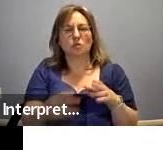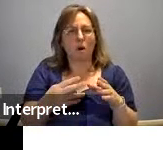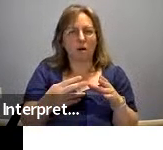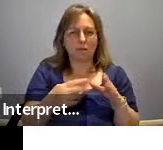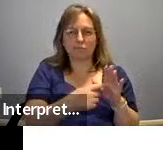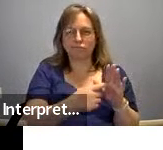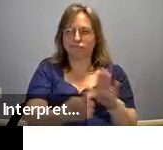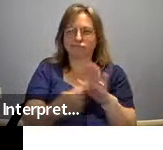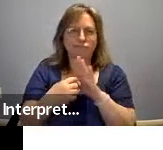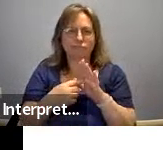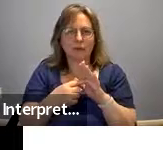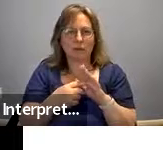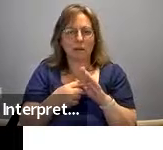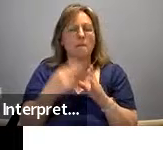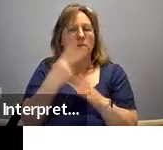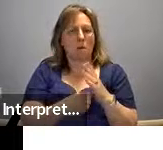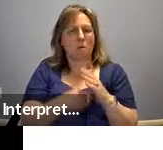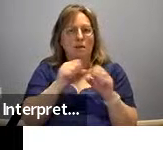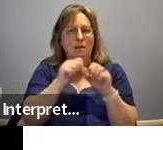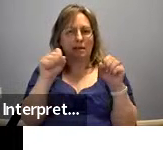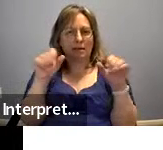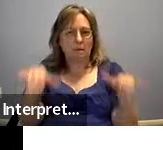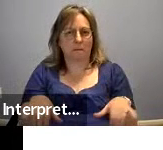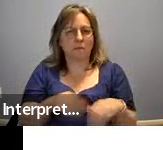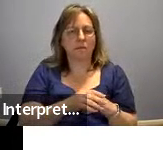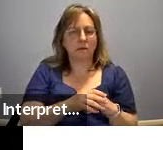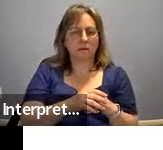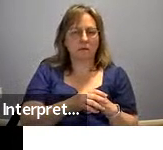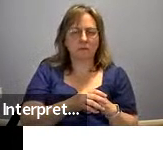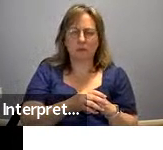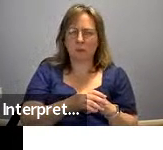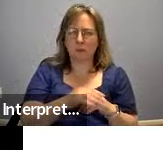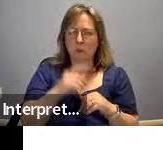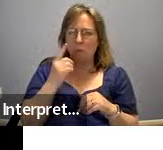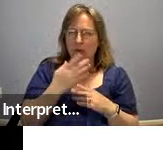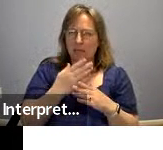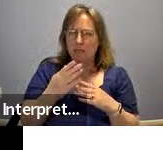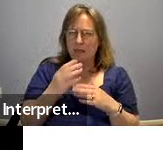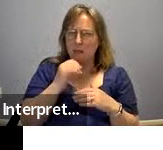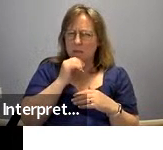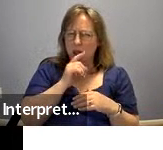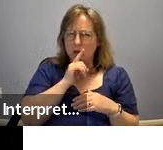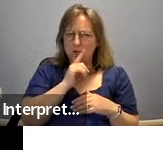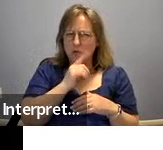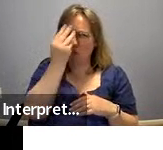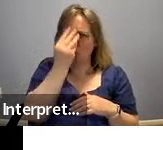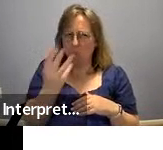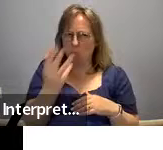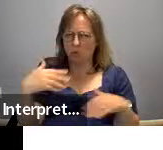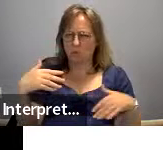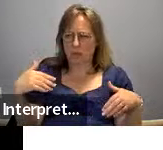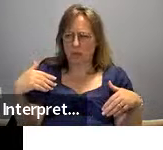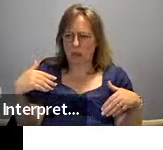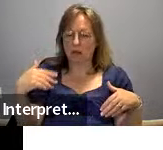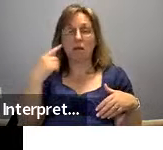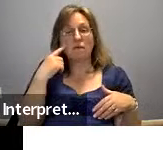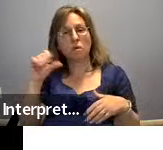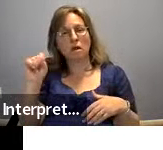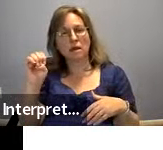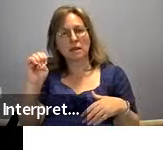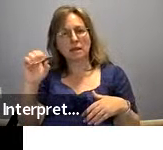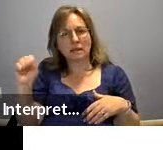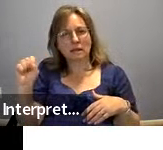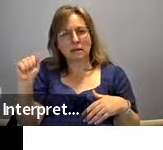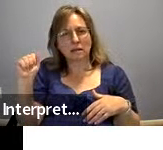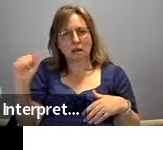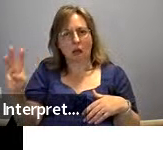different LMS systems. One thing that I don't know if I mentioned earlier is that for Seesaw,